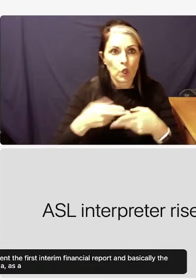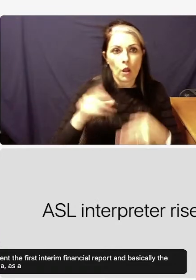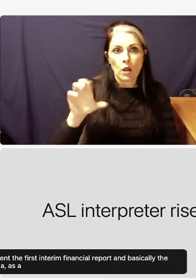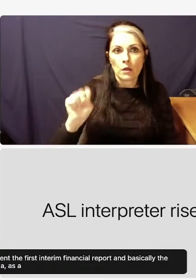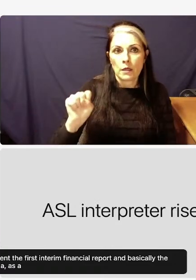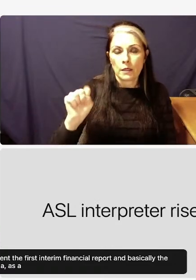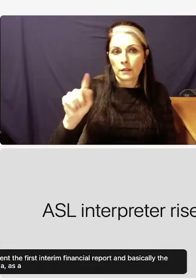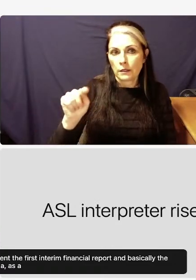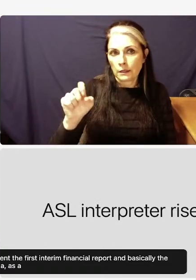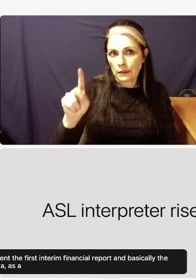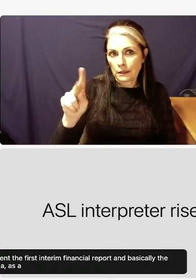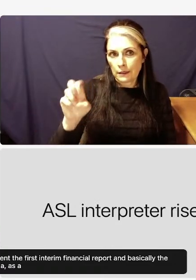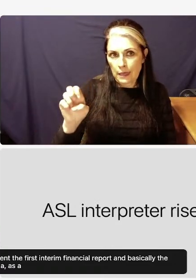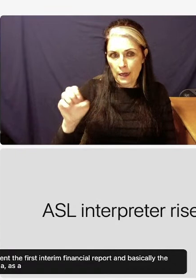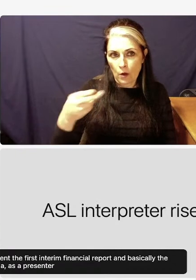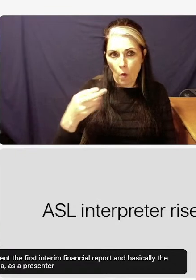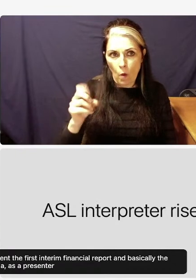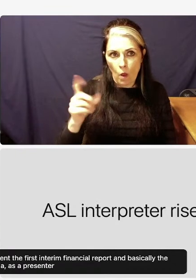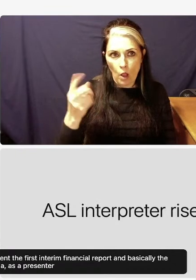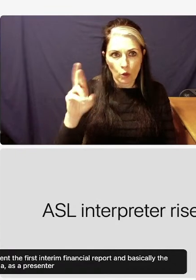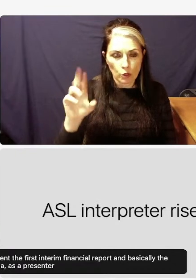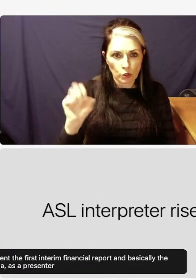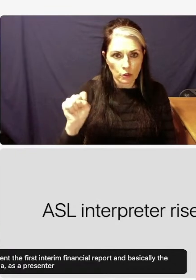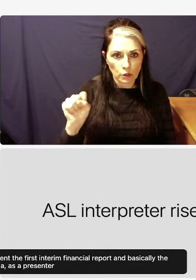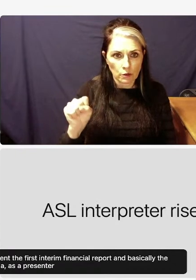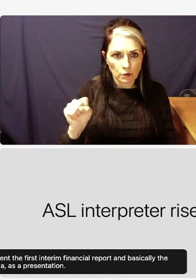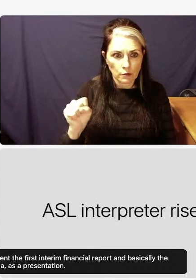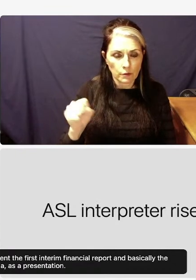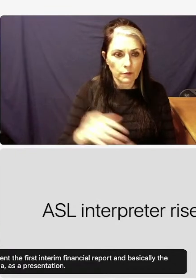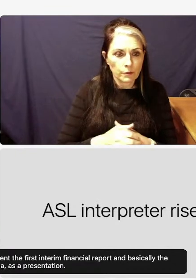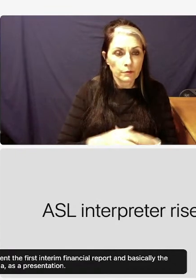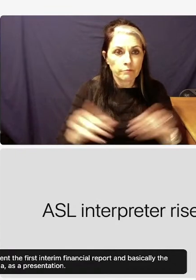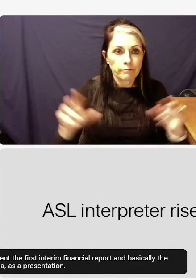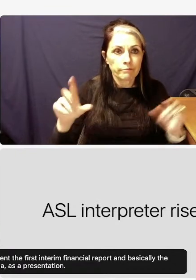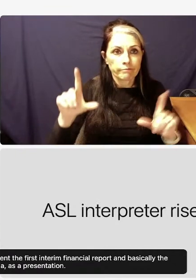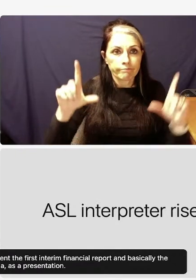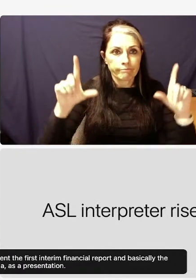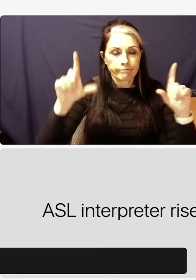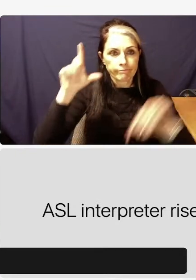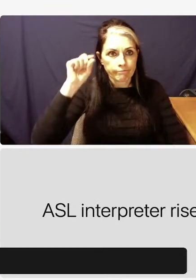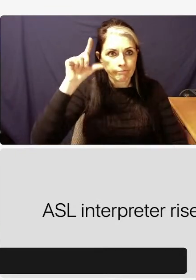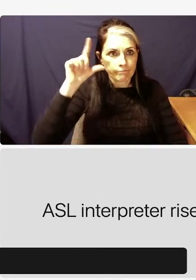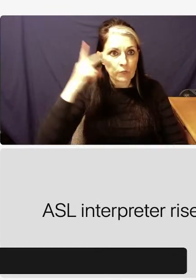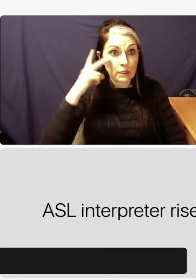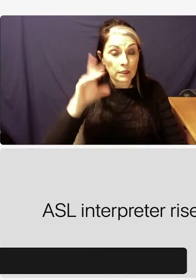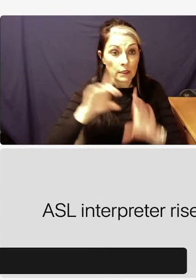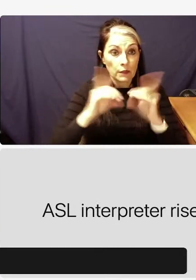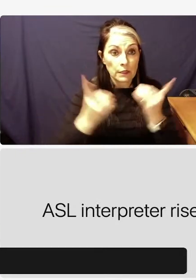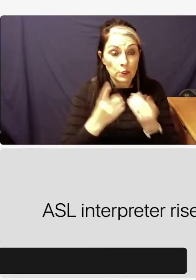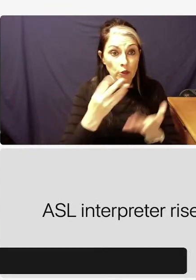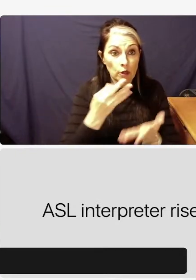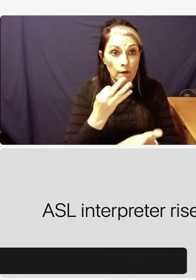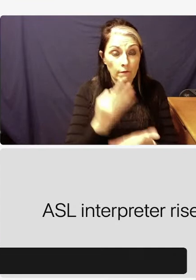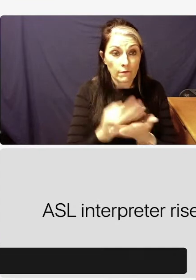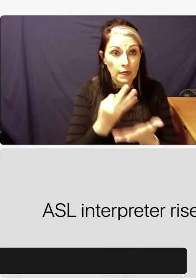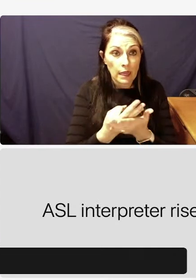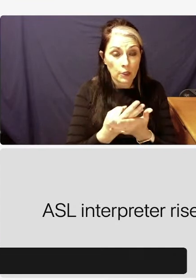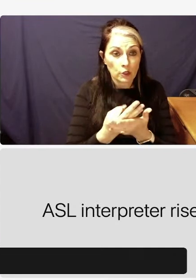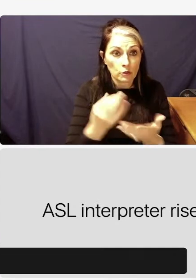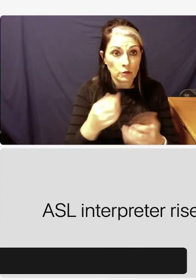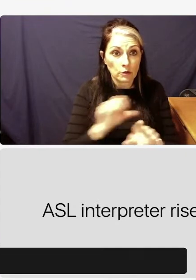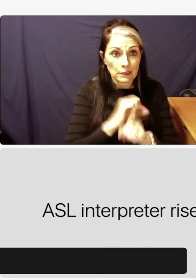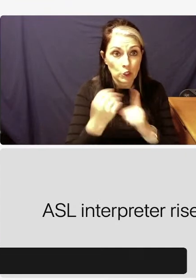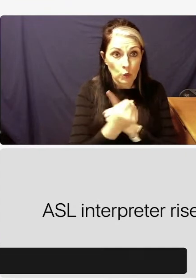that's not our presentation um a snapshot of the district's financial status as at a certain point in